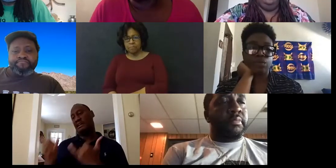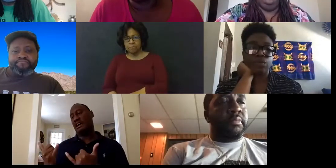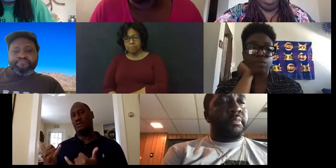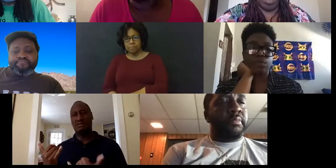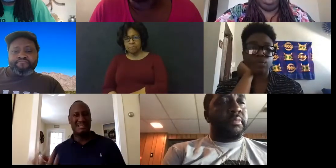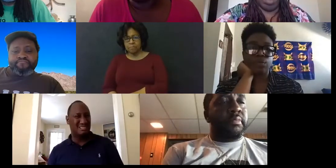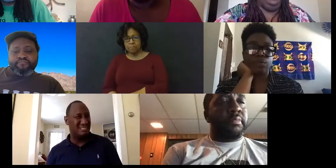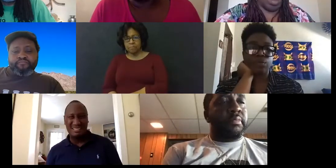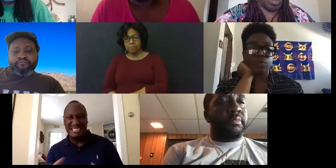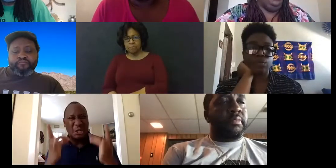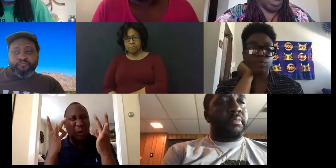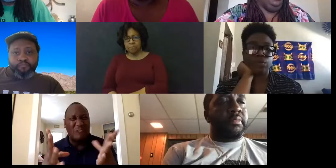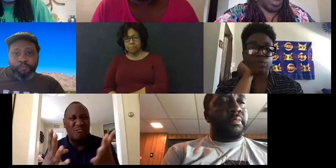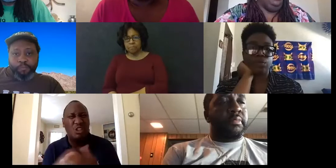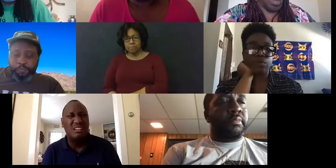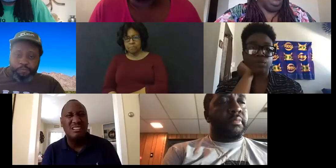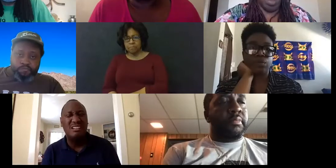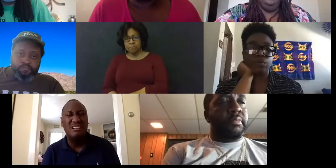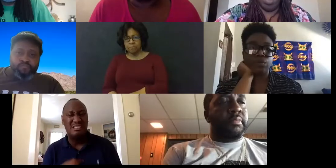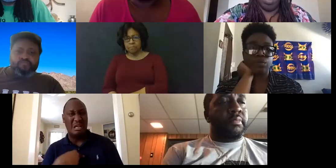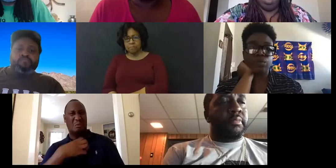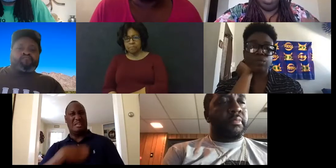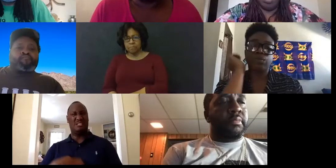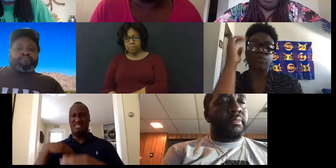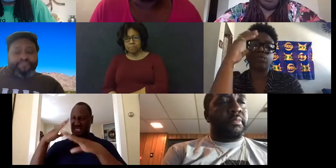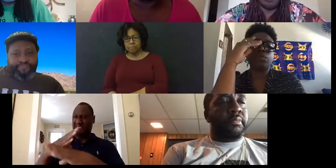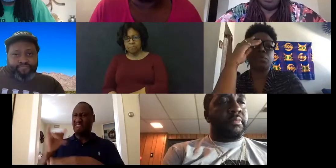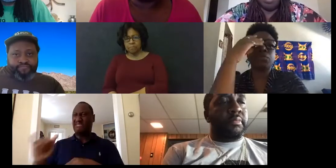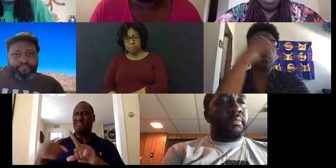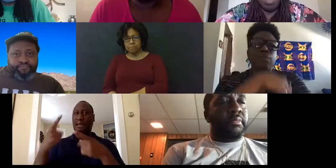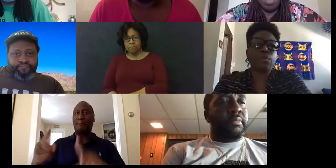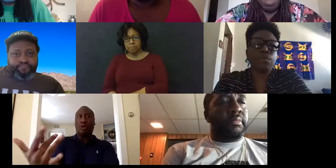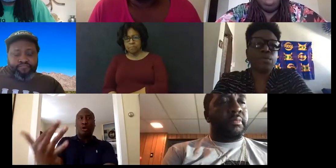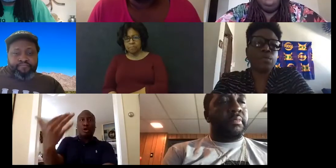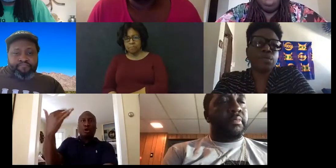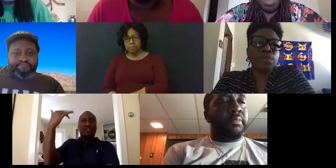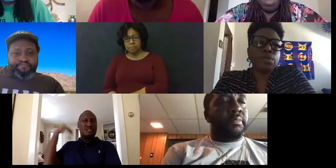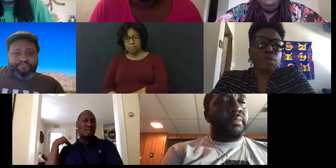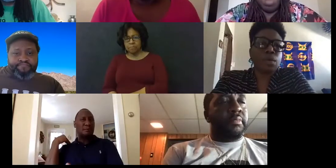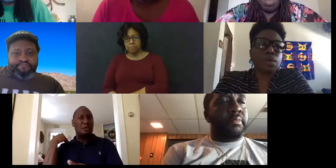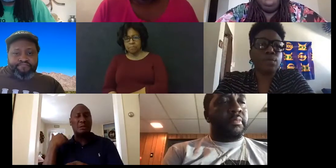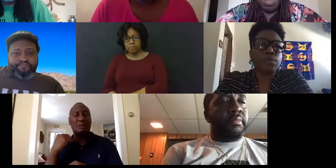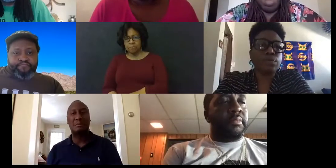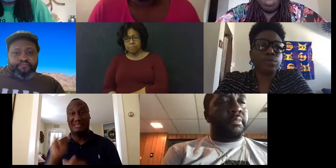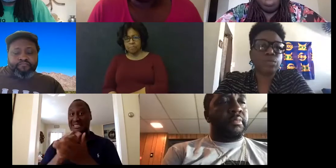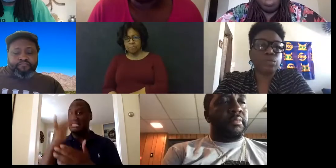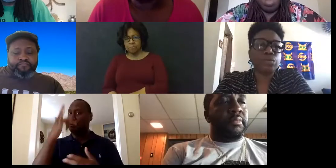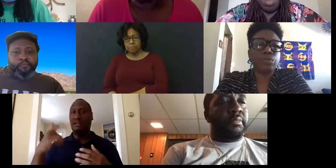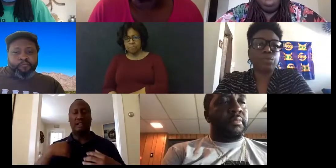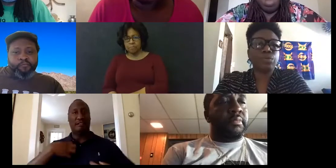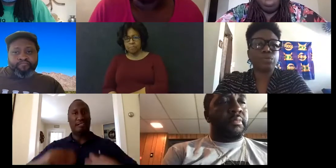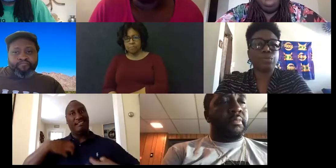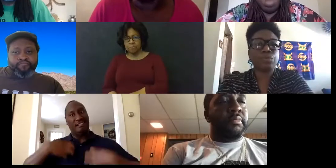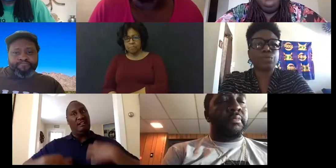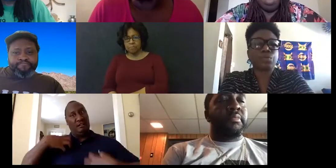racism kills. And, you know, people are saying they understand things now. But what about what happened a